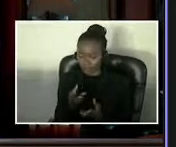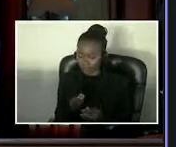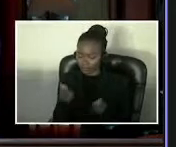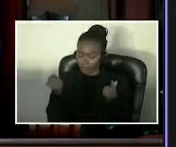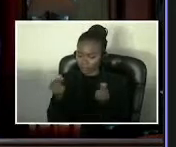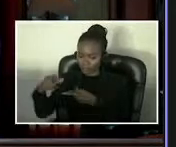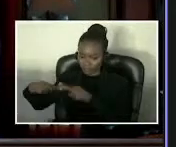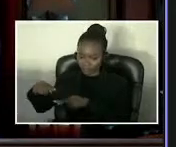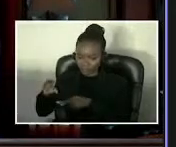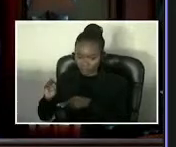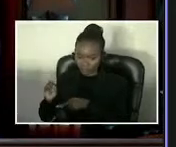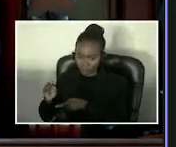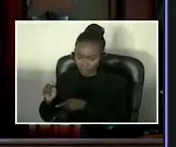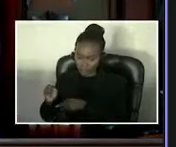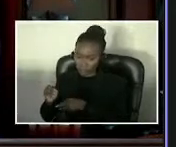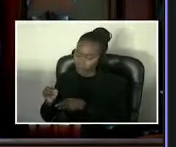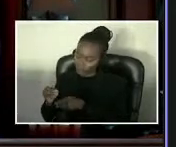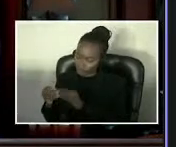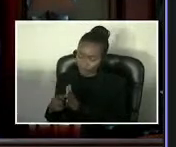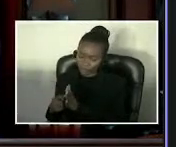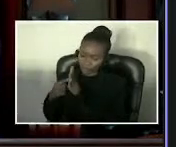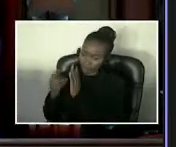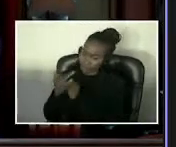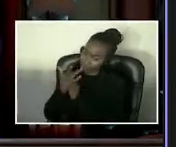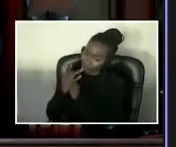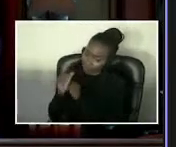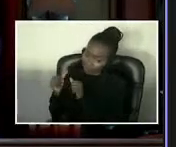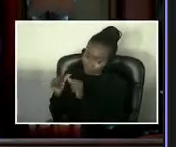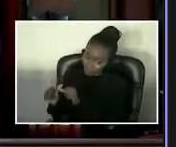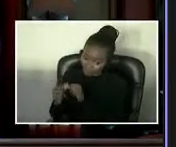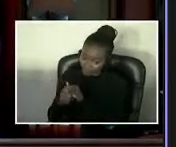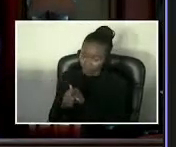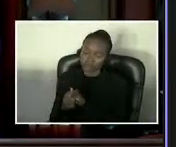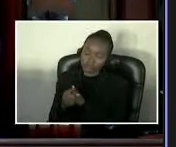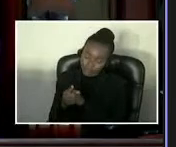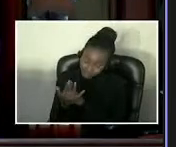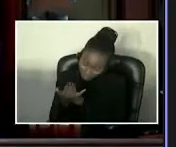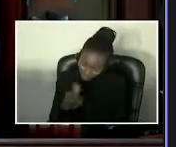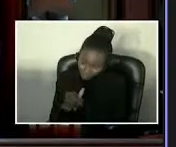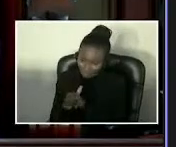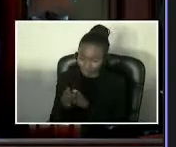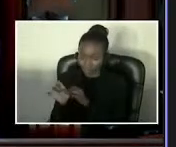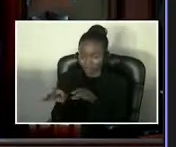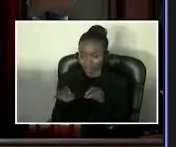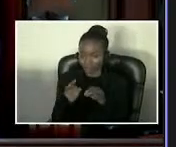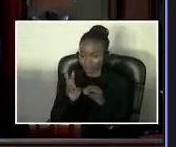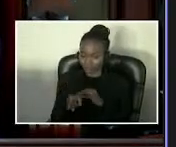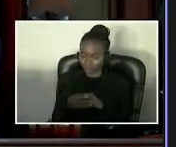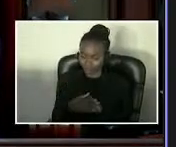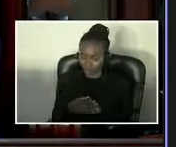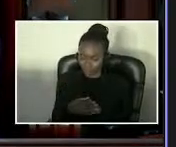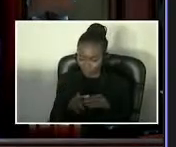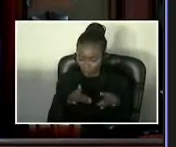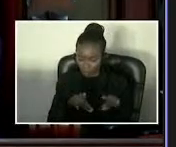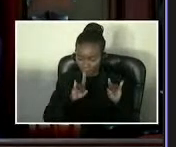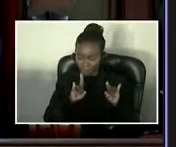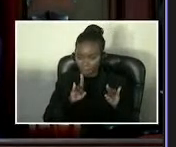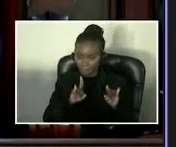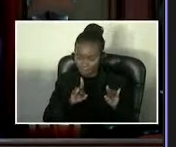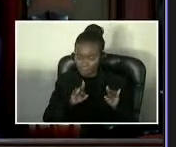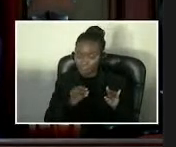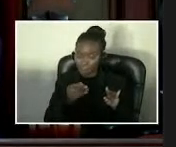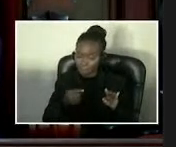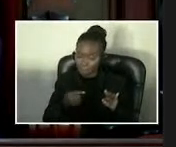socialism will exist close quotes 10 percent the high level of litigation which cost the department huge amount of money has been